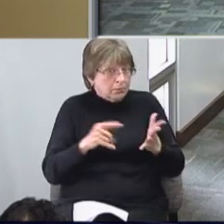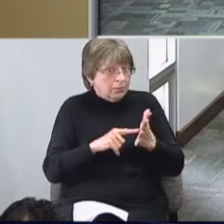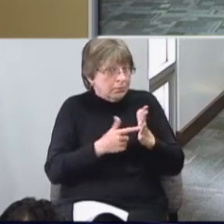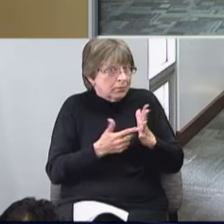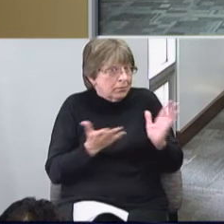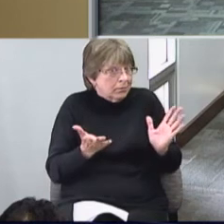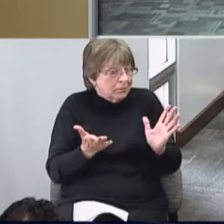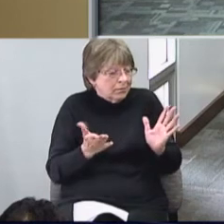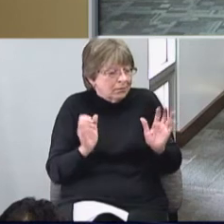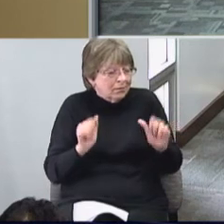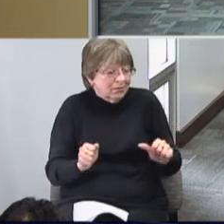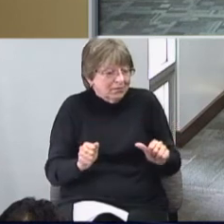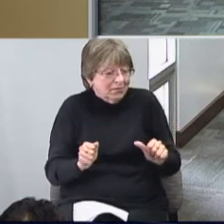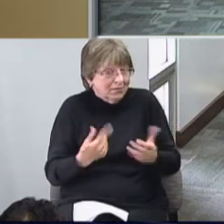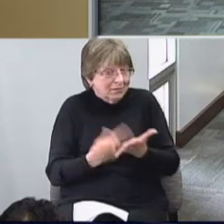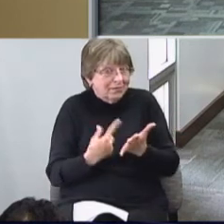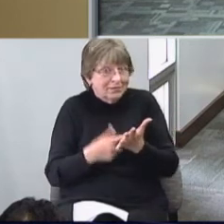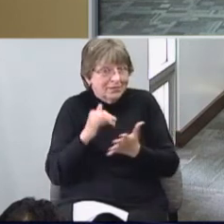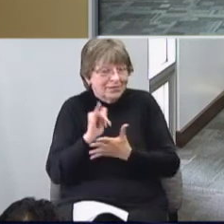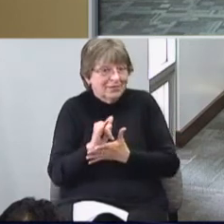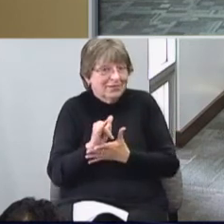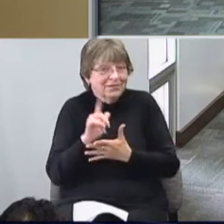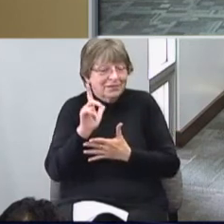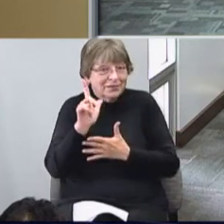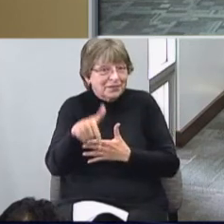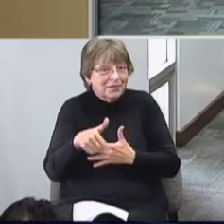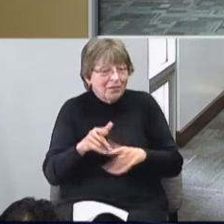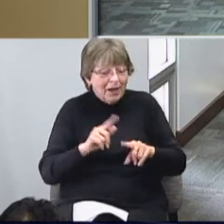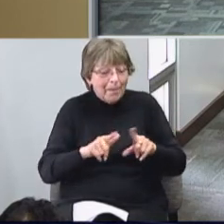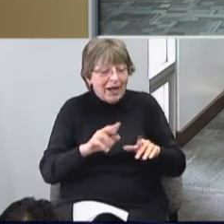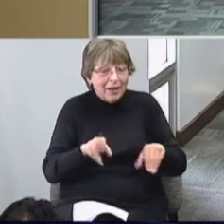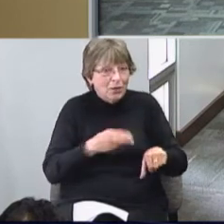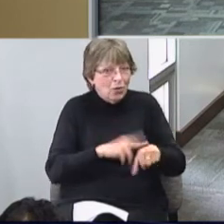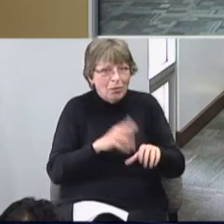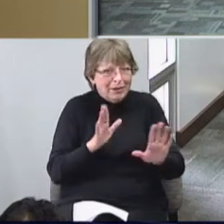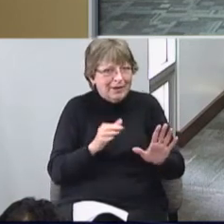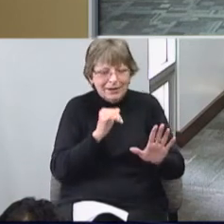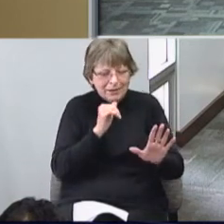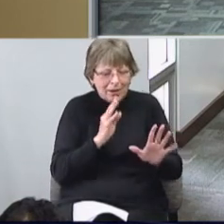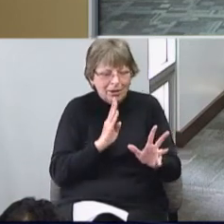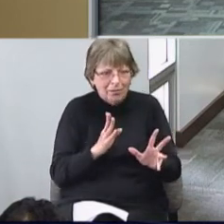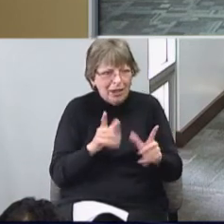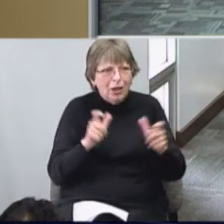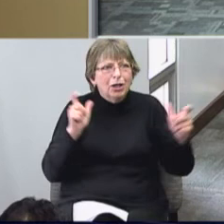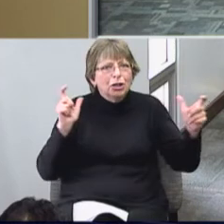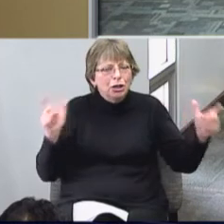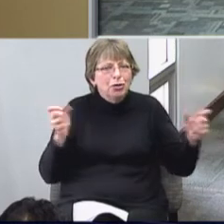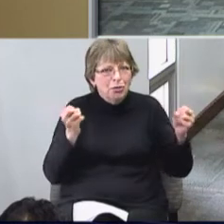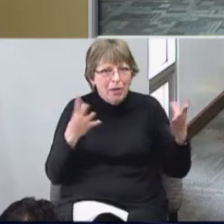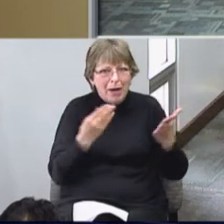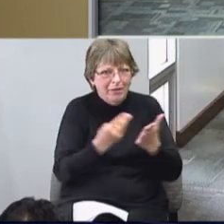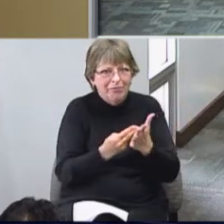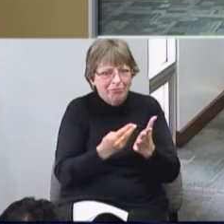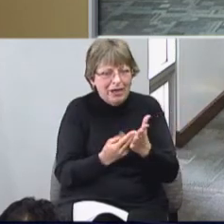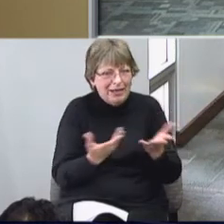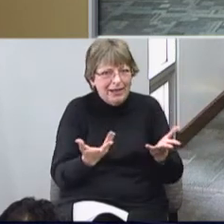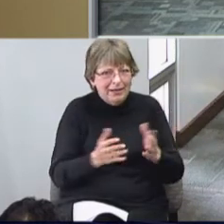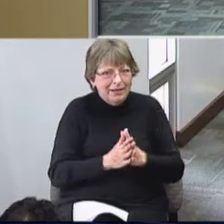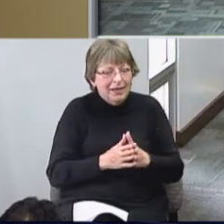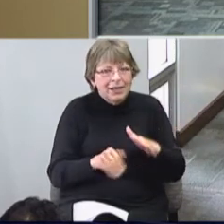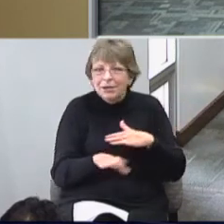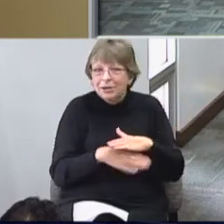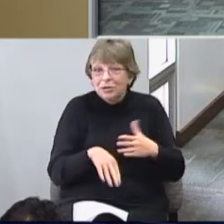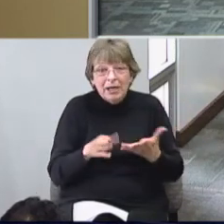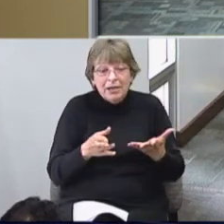question that we can talk about later. So, but typically, it's not going to be a huge amount just based on our, projects